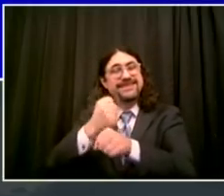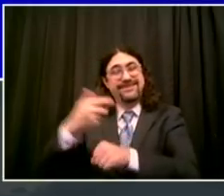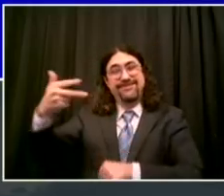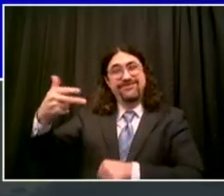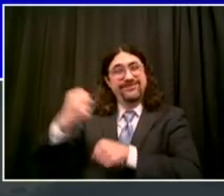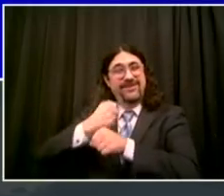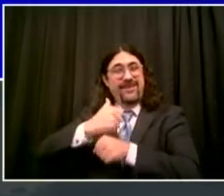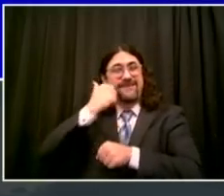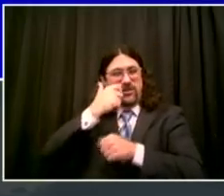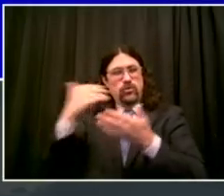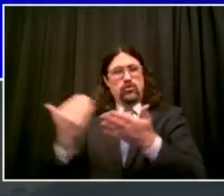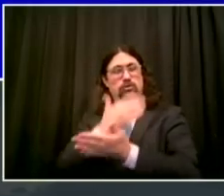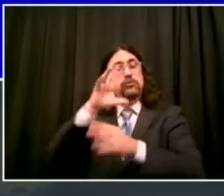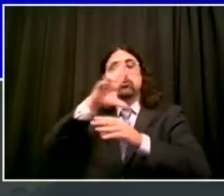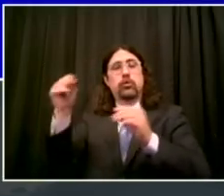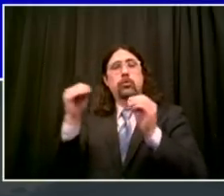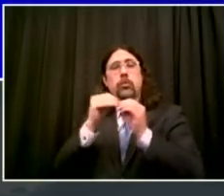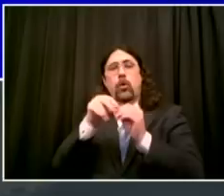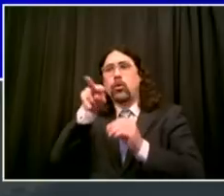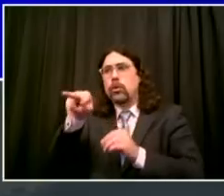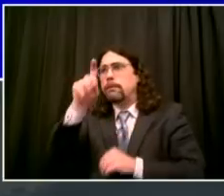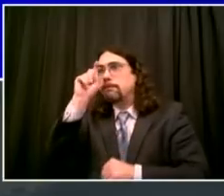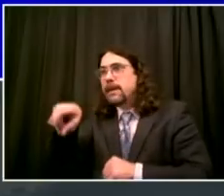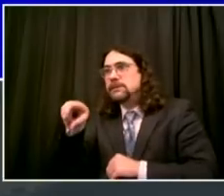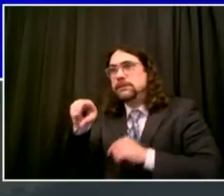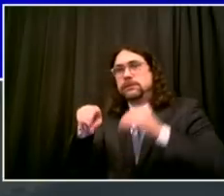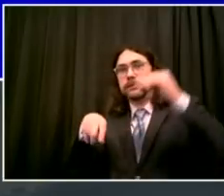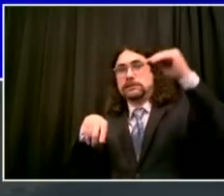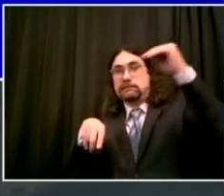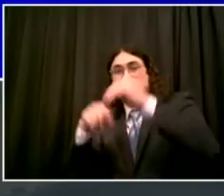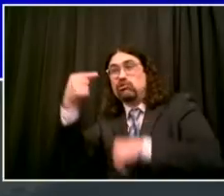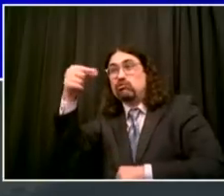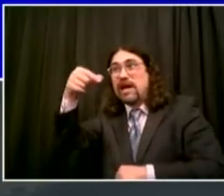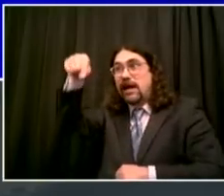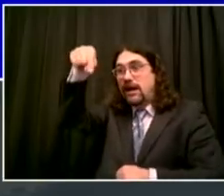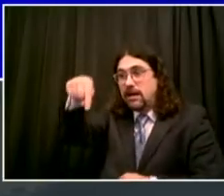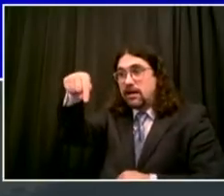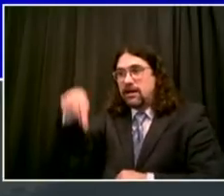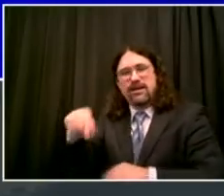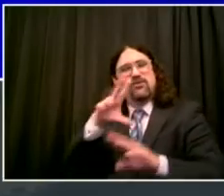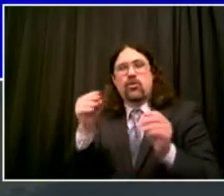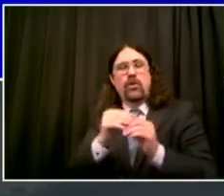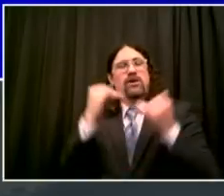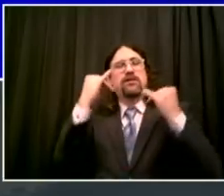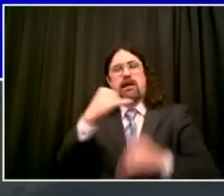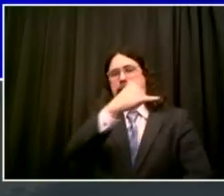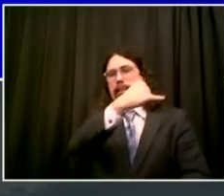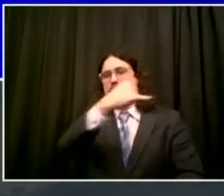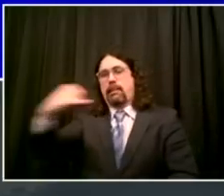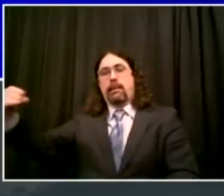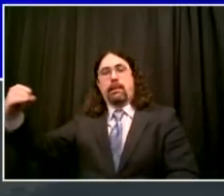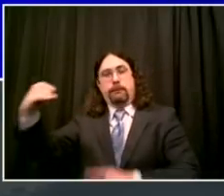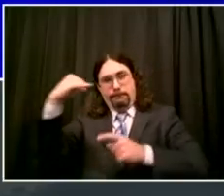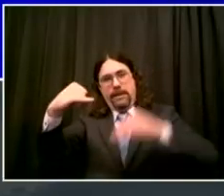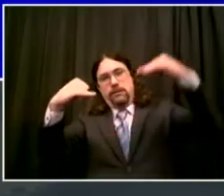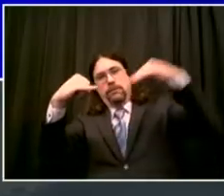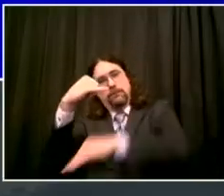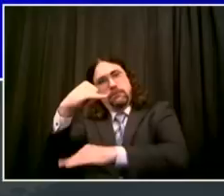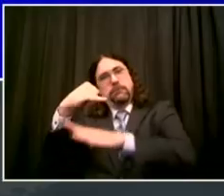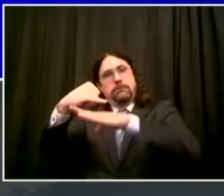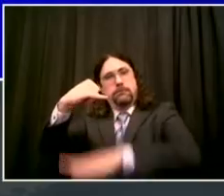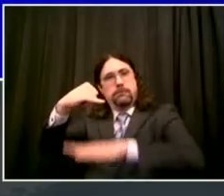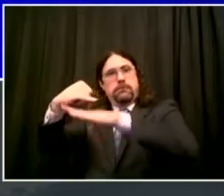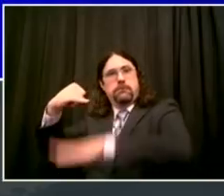have evolved. So what does it tell us? It tells us exactly where we stand in an open, transparent manner, and it tells